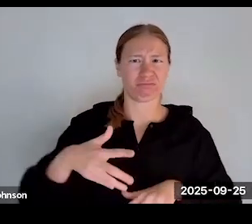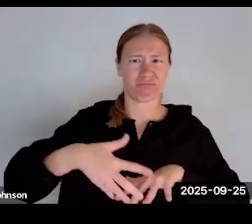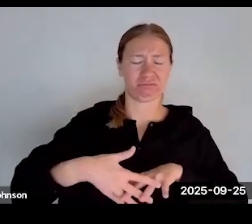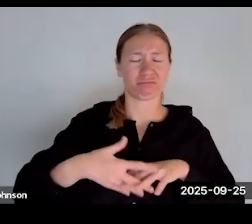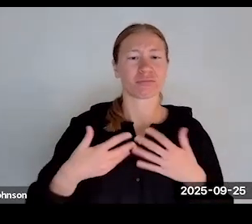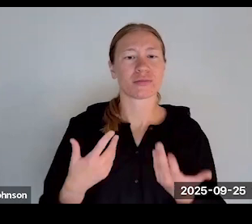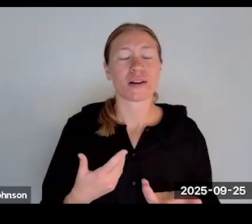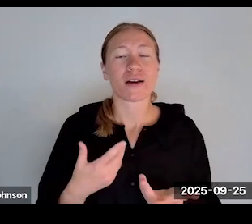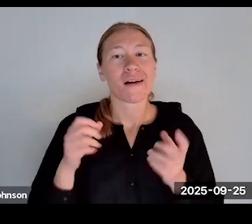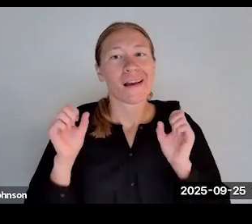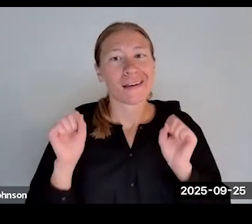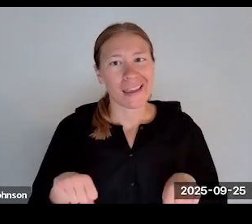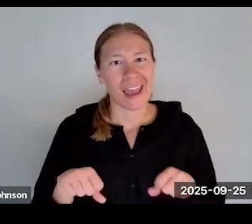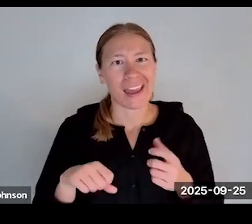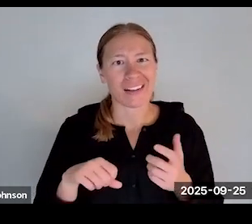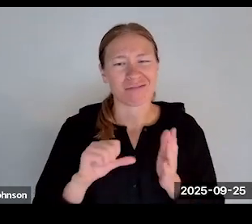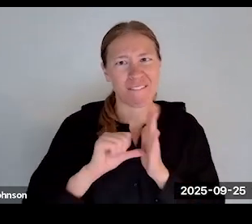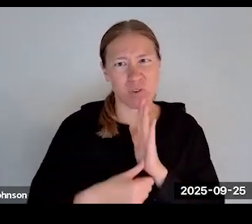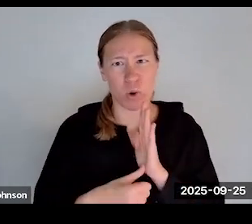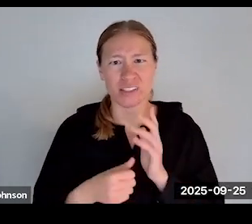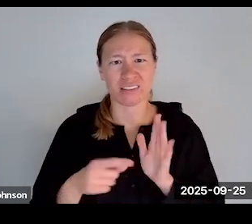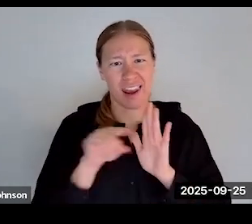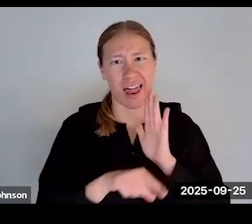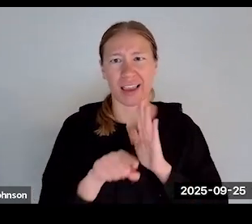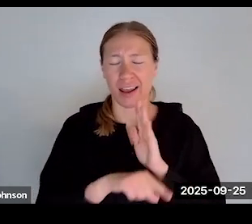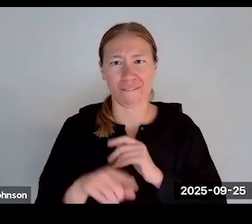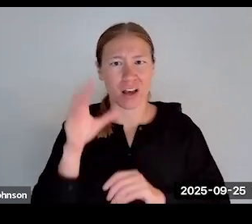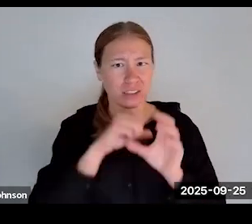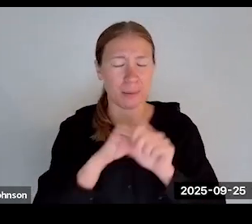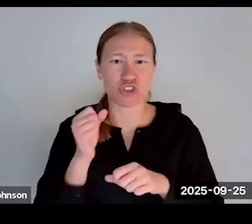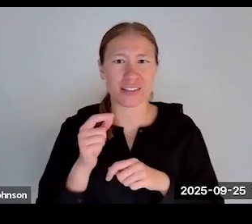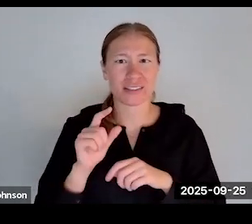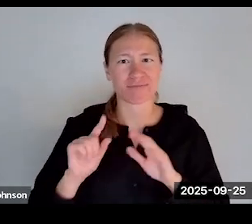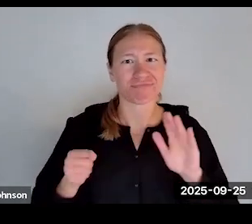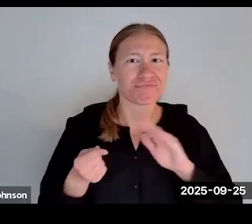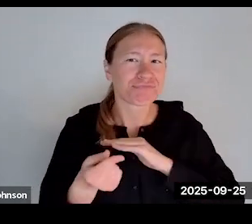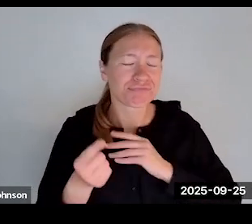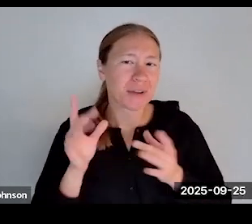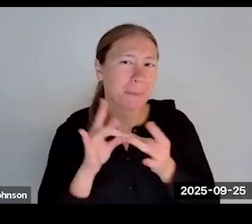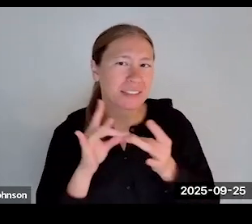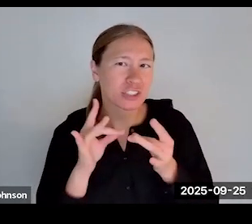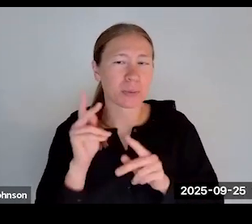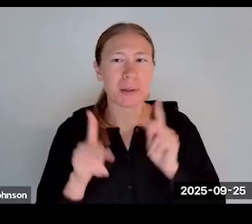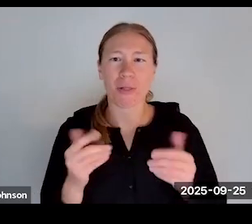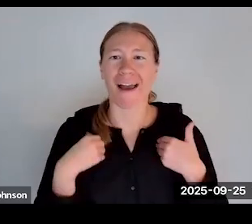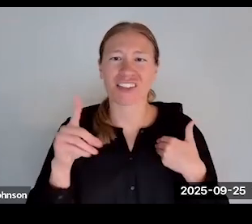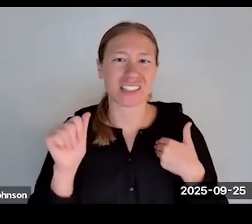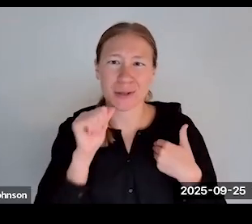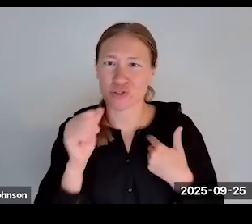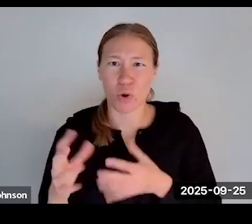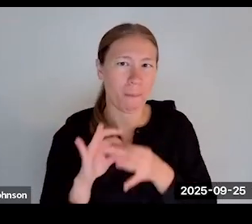culture, they can reinforce negative stereotypes and send a subtle message that people with disabilities don't belong.